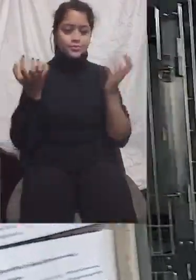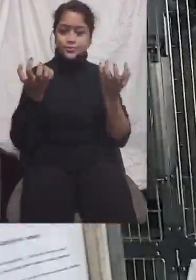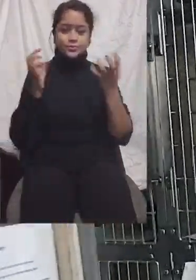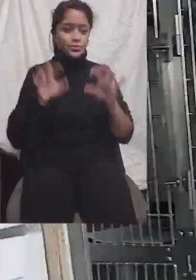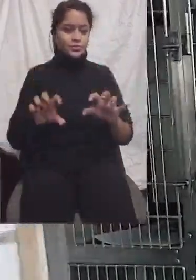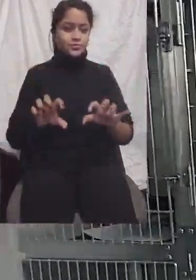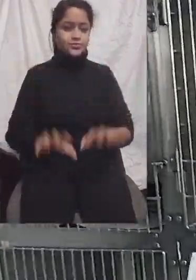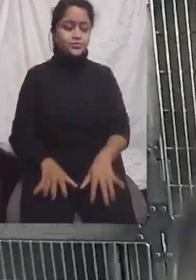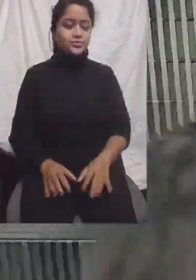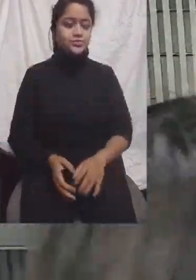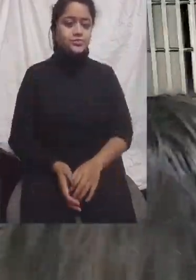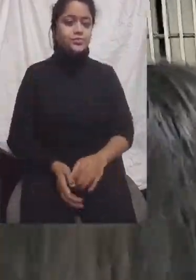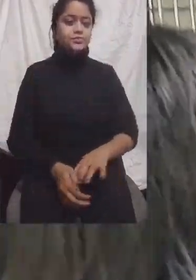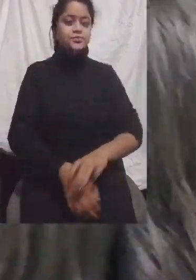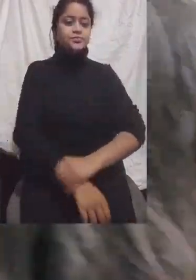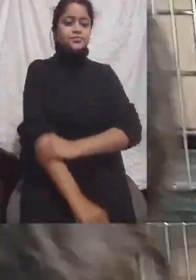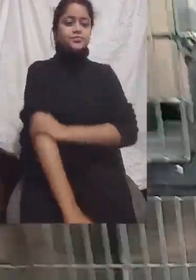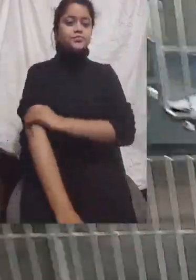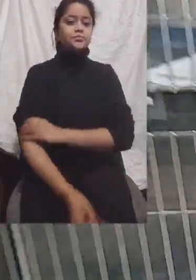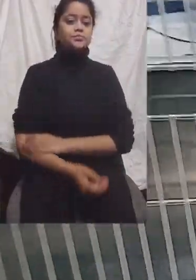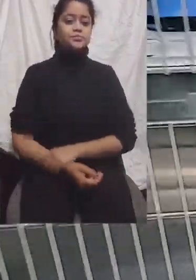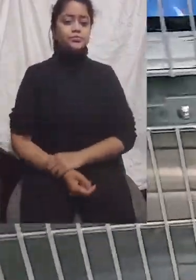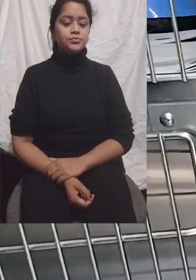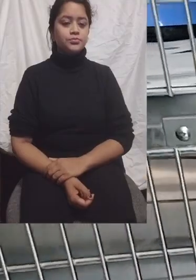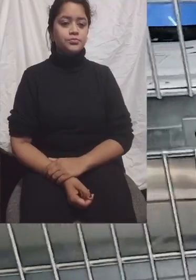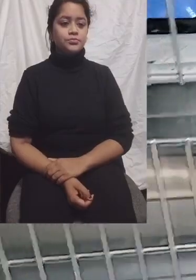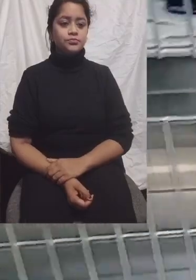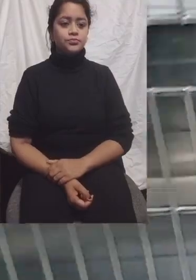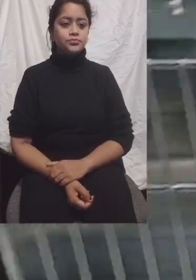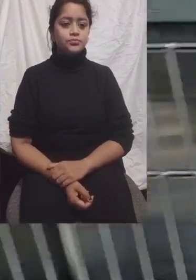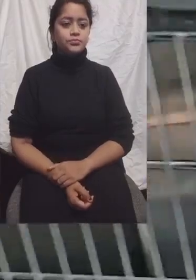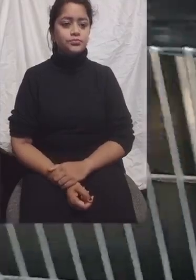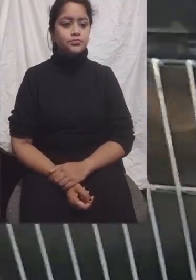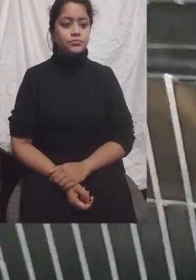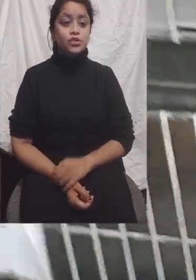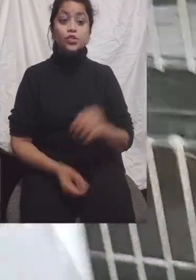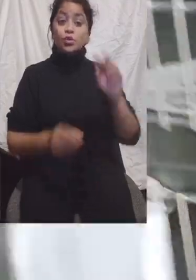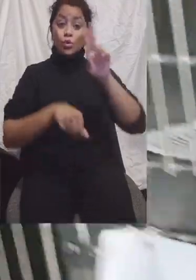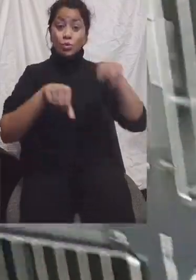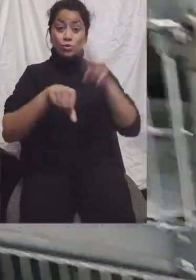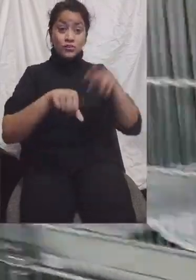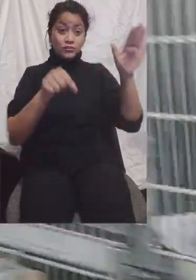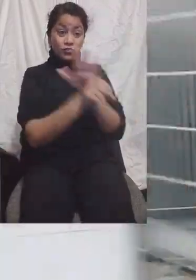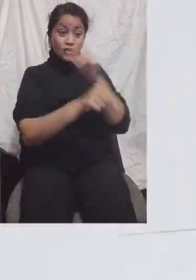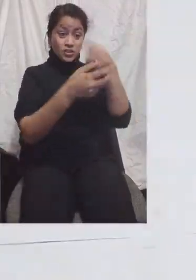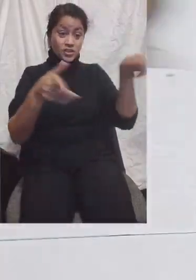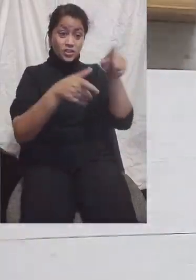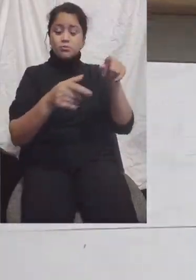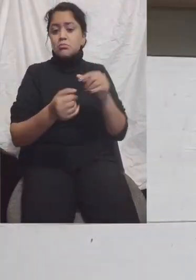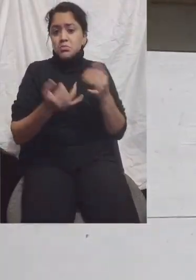And it's usually full in here, so we're okay. Not too bad.